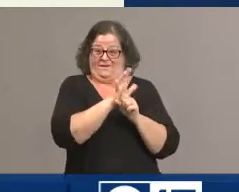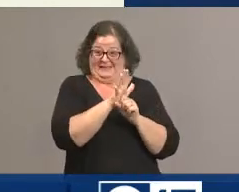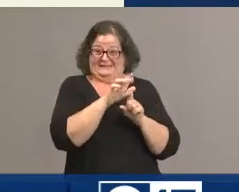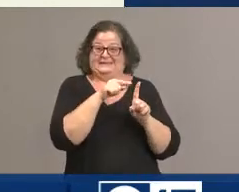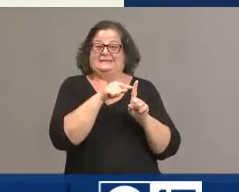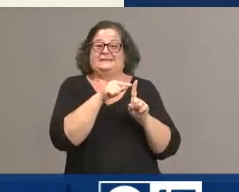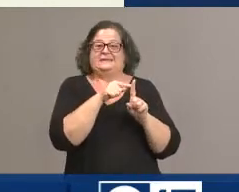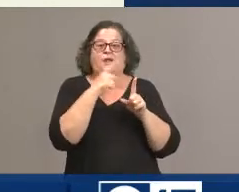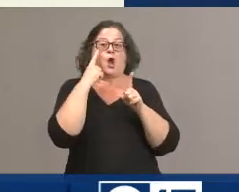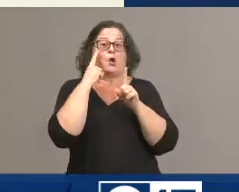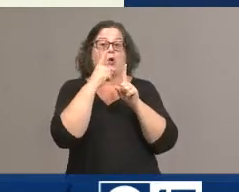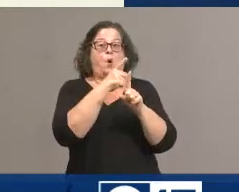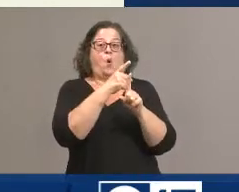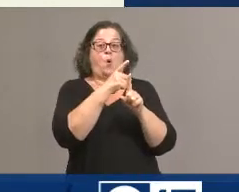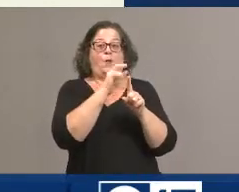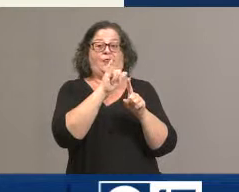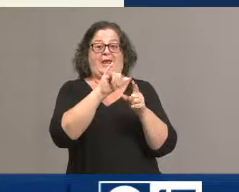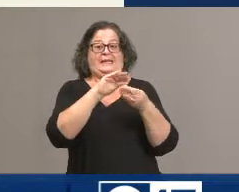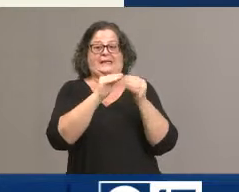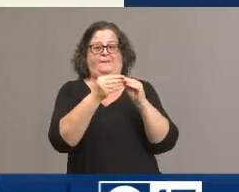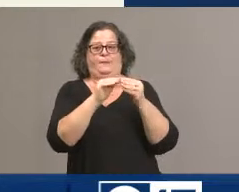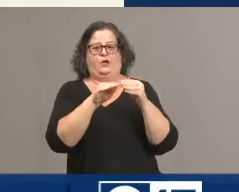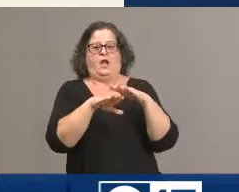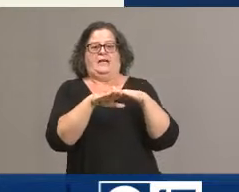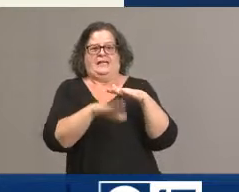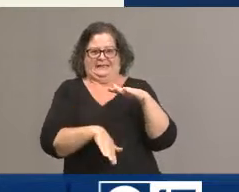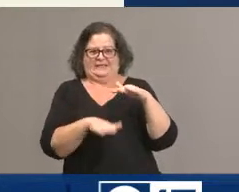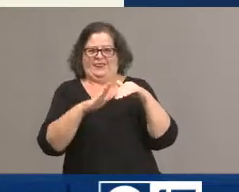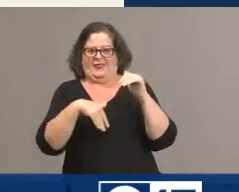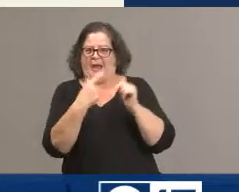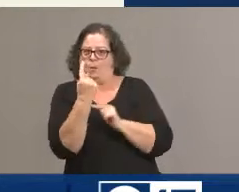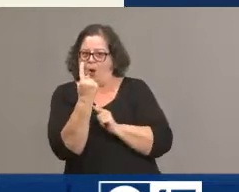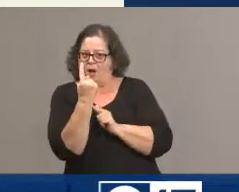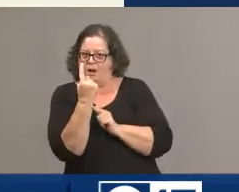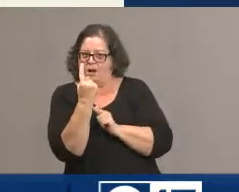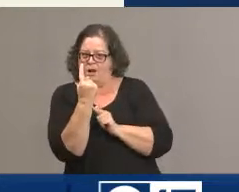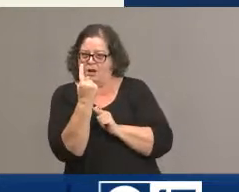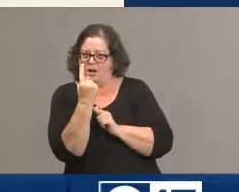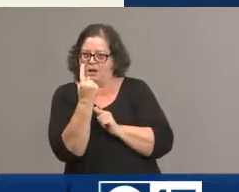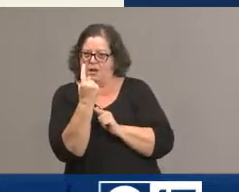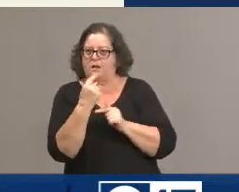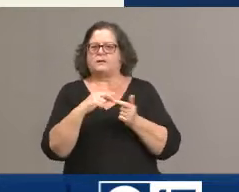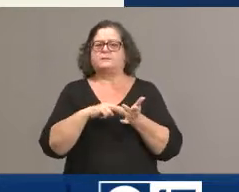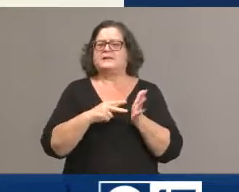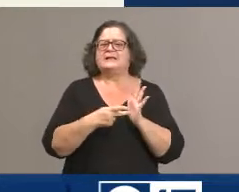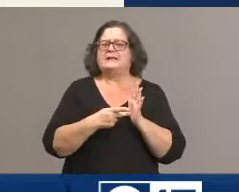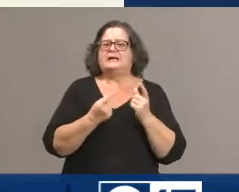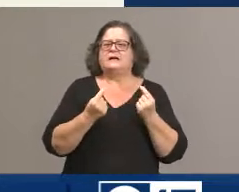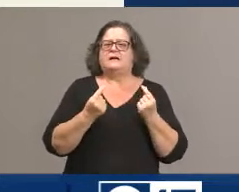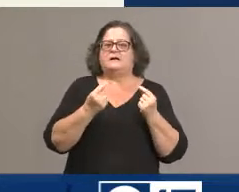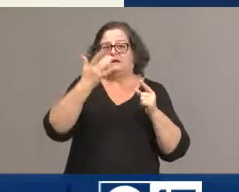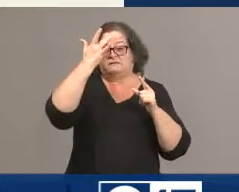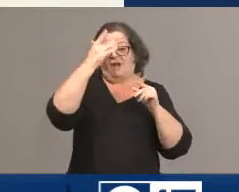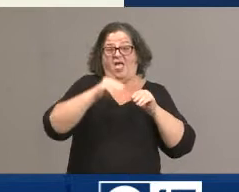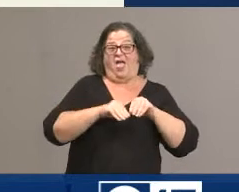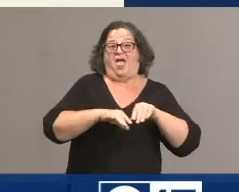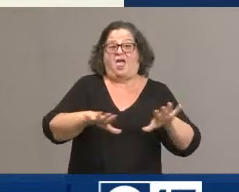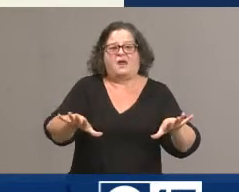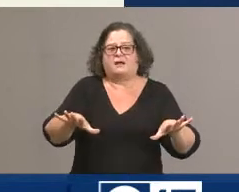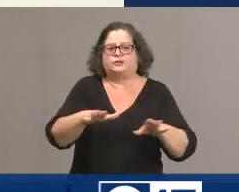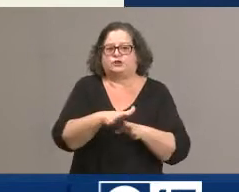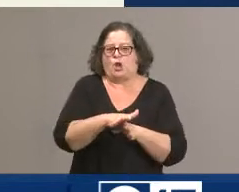than 1, you're slowing the spread of the virus. If it's more than 1, you're increasing the